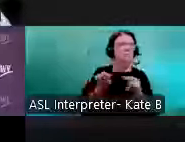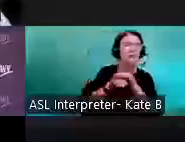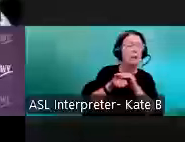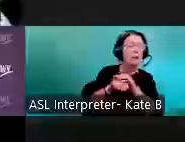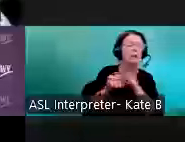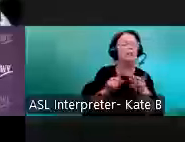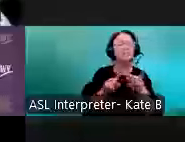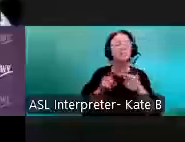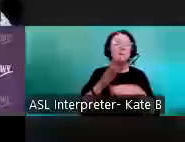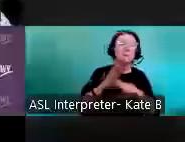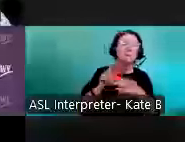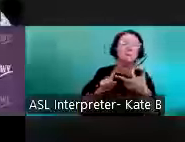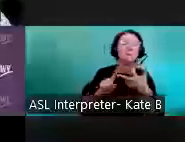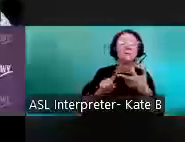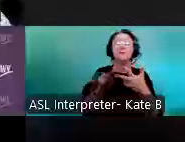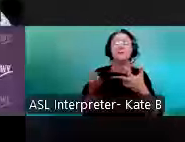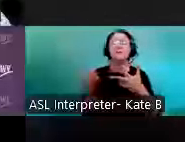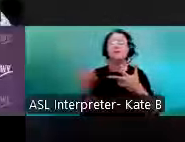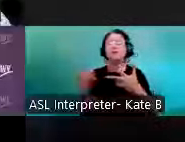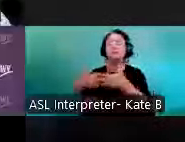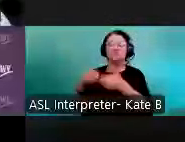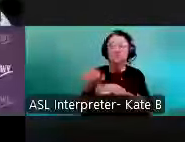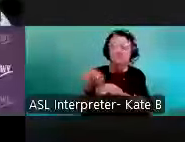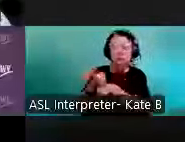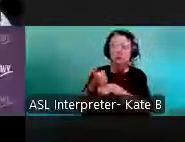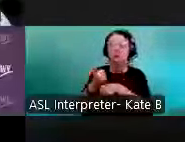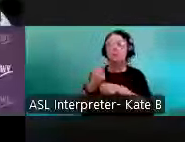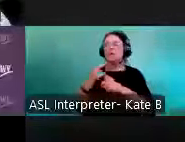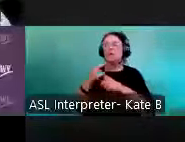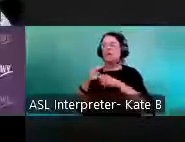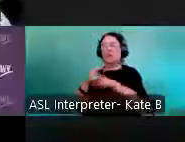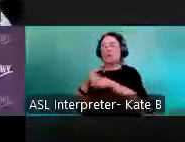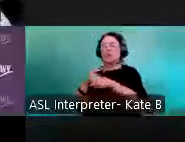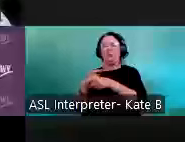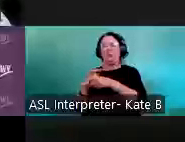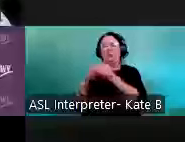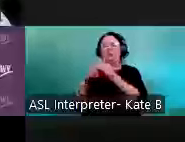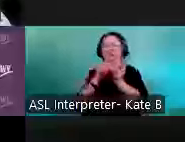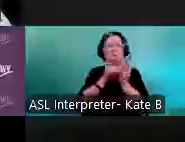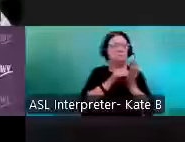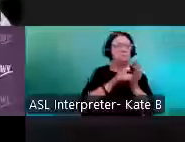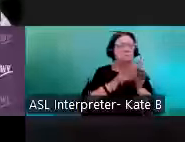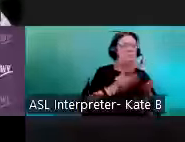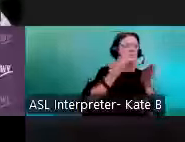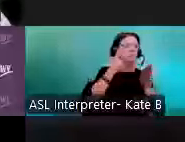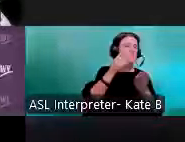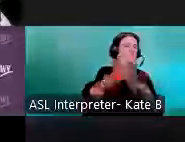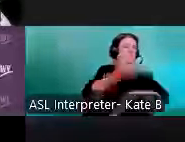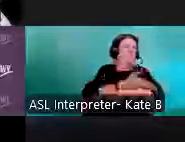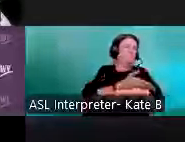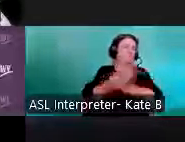voters with disabilities, and also to provide recommendations for how to make polling places more accessible for all